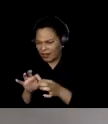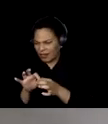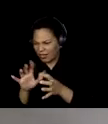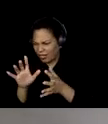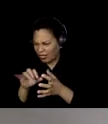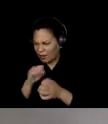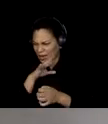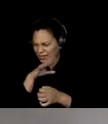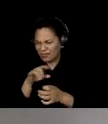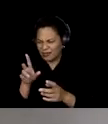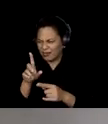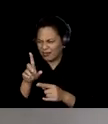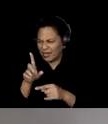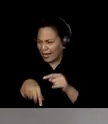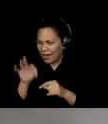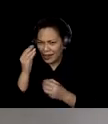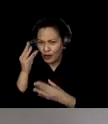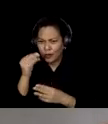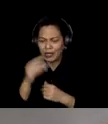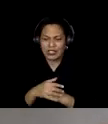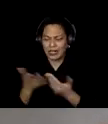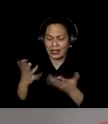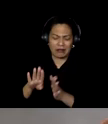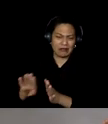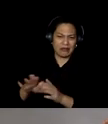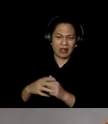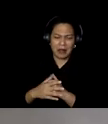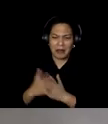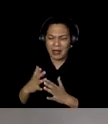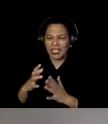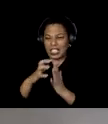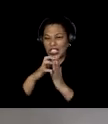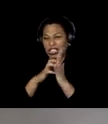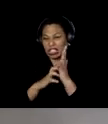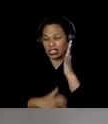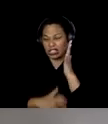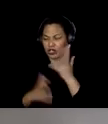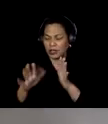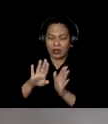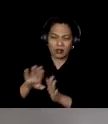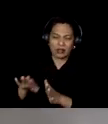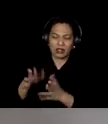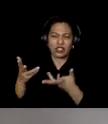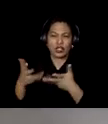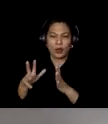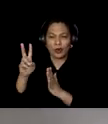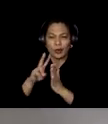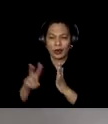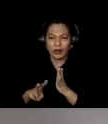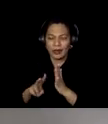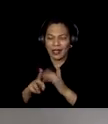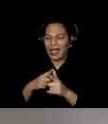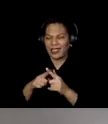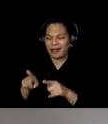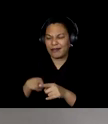need. They don't even want to deal with it because maybe it's like big blocks of text that they don't want to bother sifting through. And then they